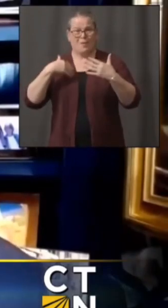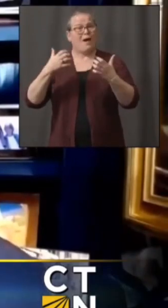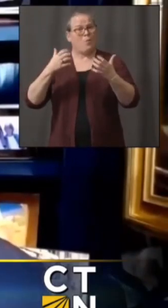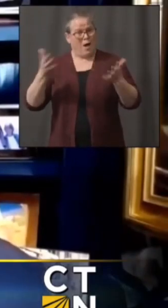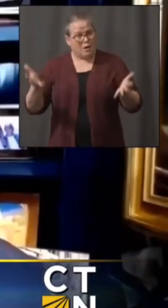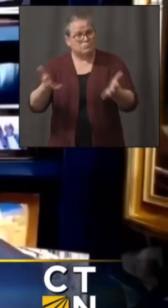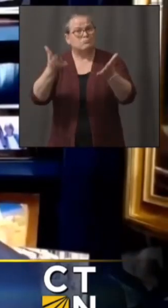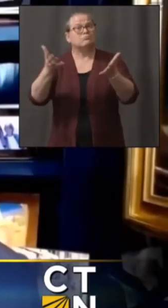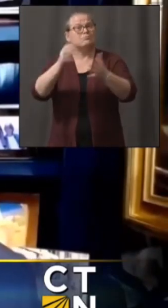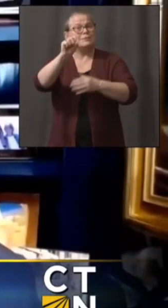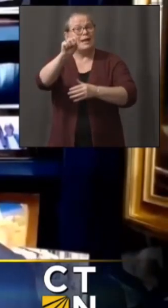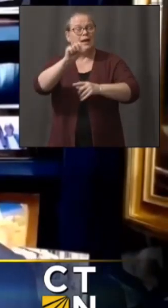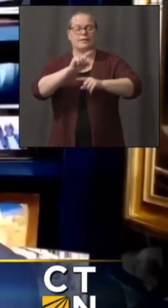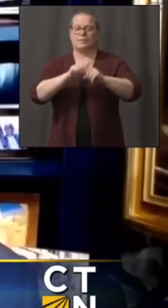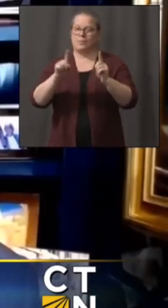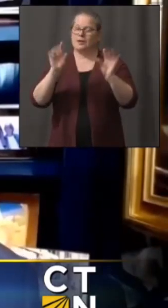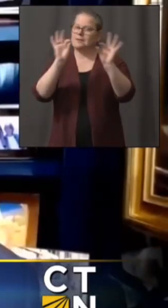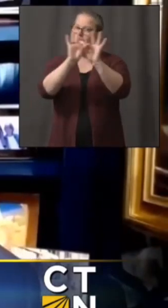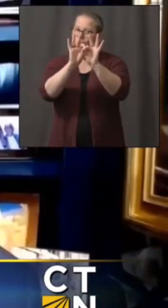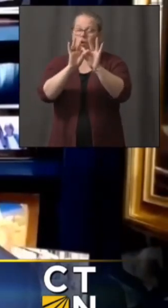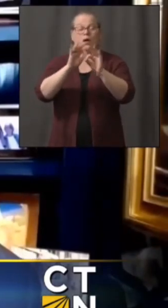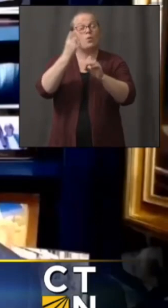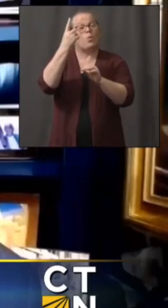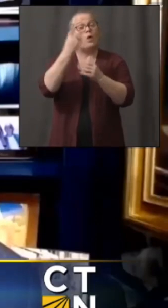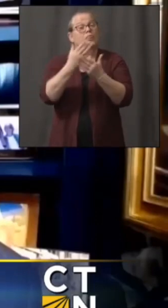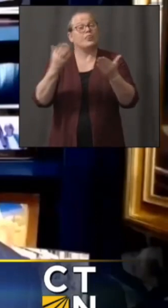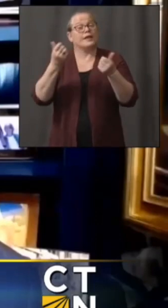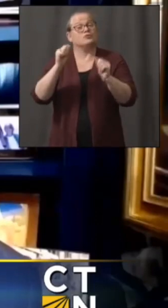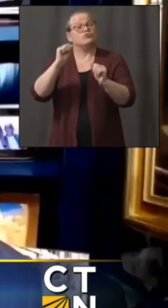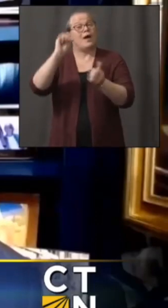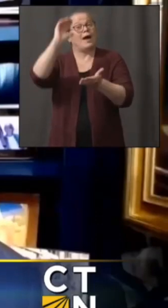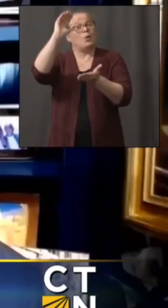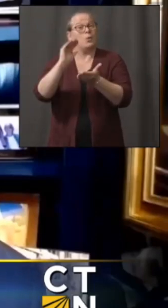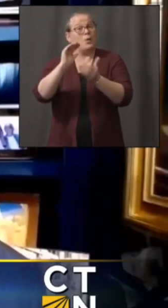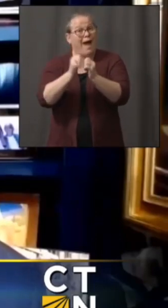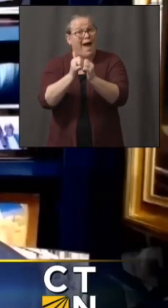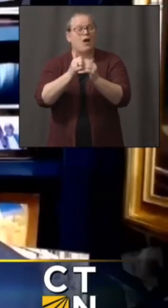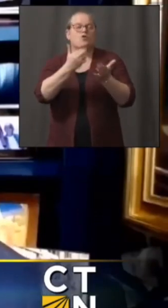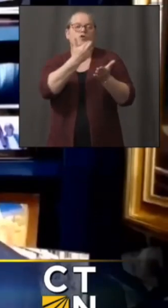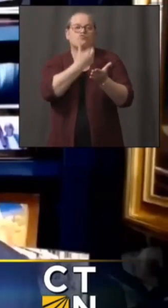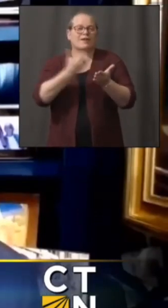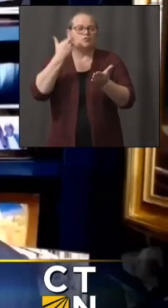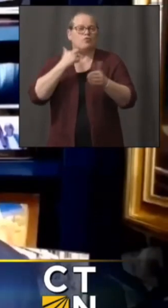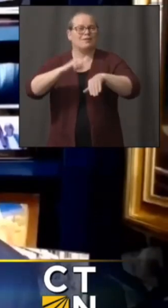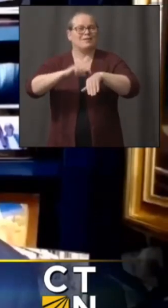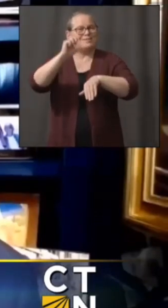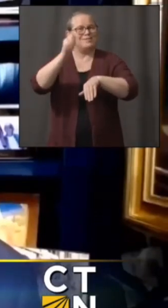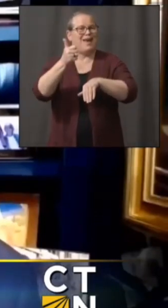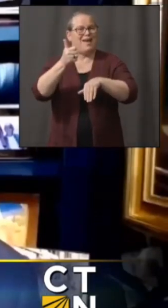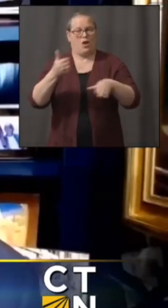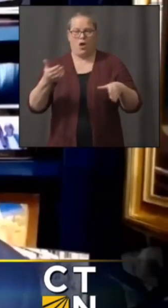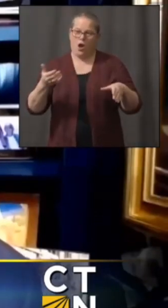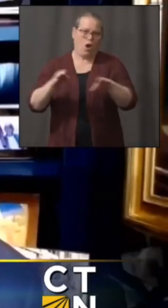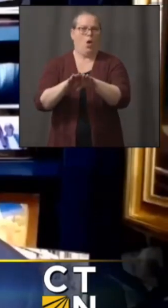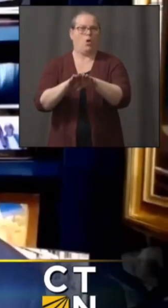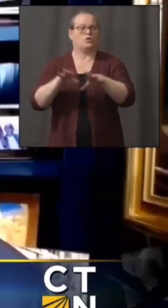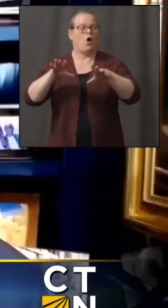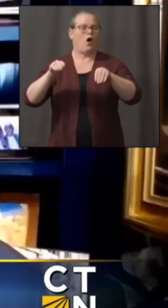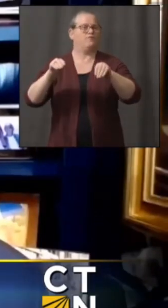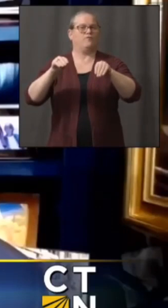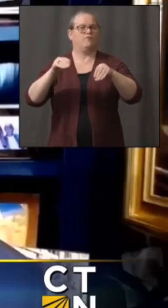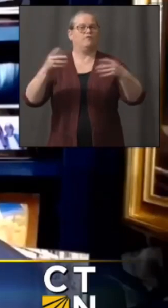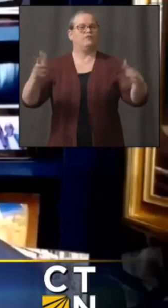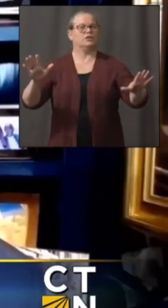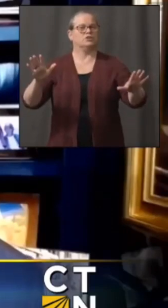saying restaurants after 10, lights out. And, Ellen will tell you that makes enforcement a lot easier. You're